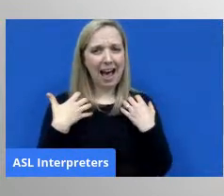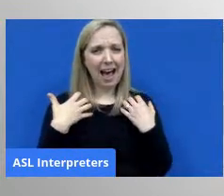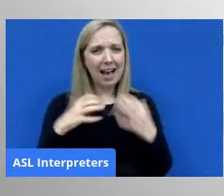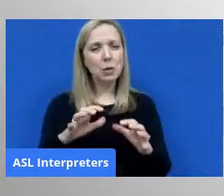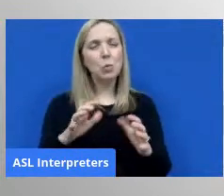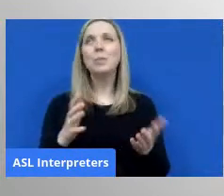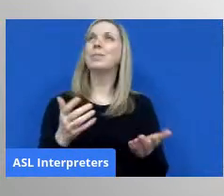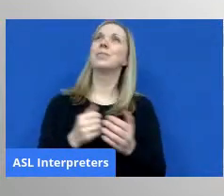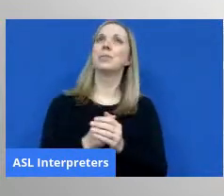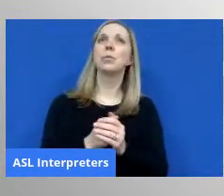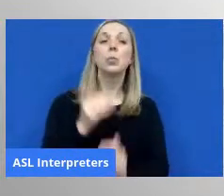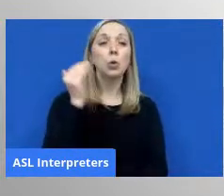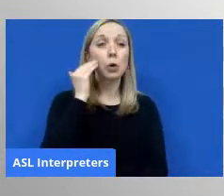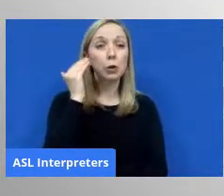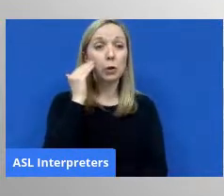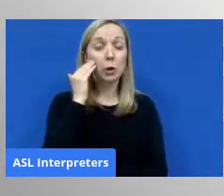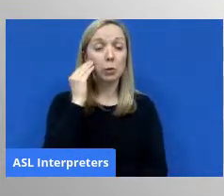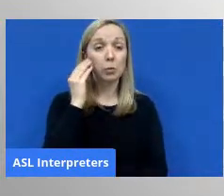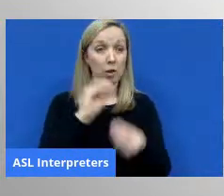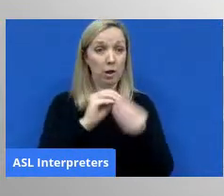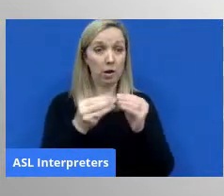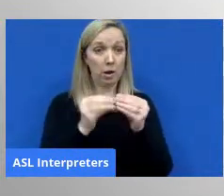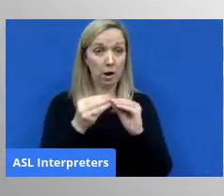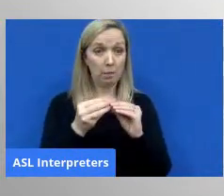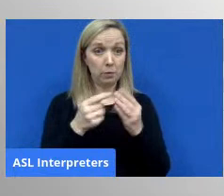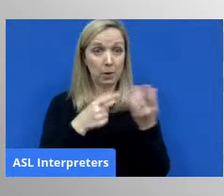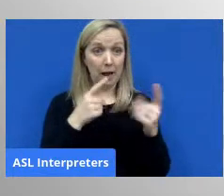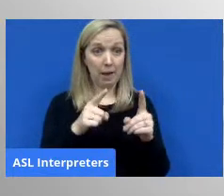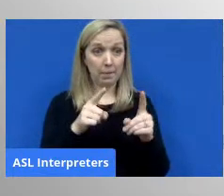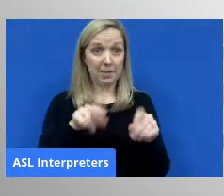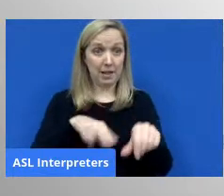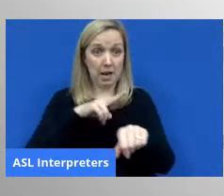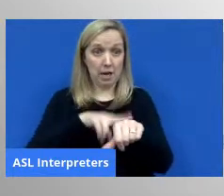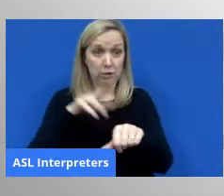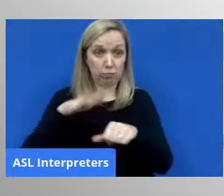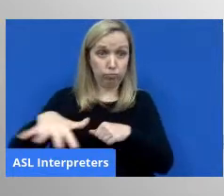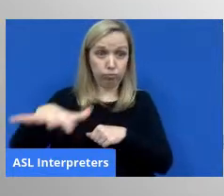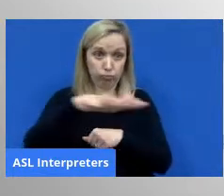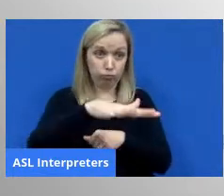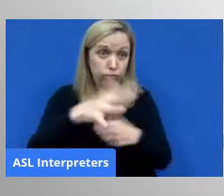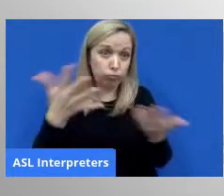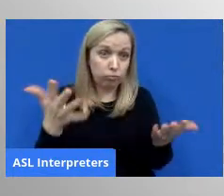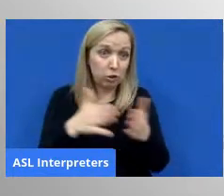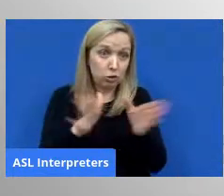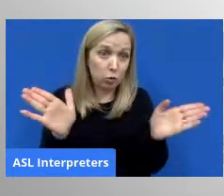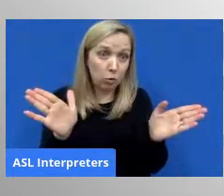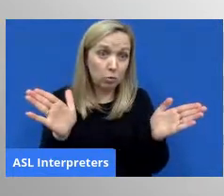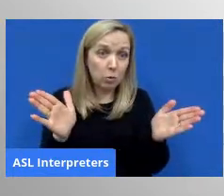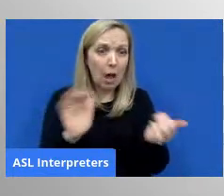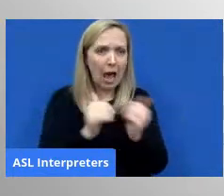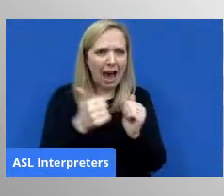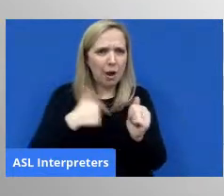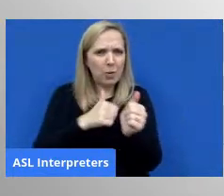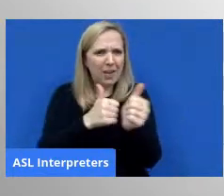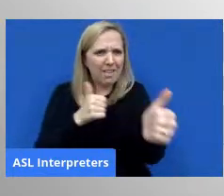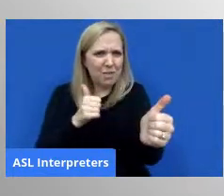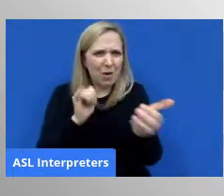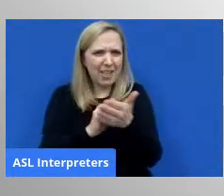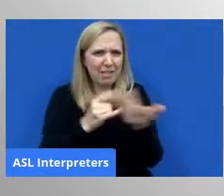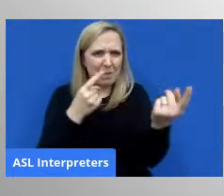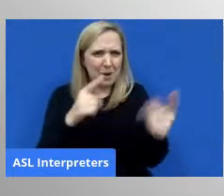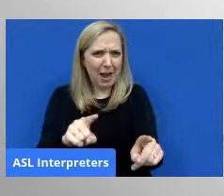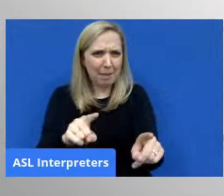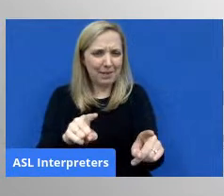because you know statistically what happens nationwide. So how do we avoid that? So I'm